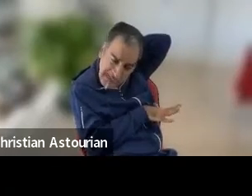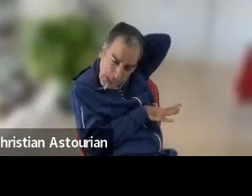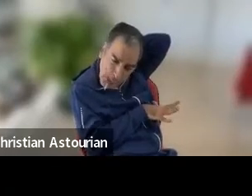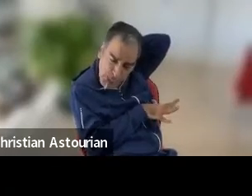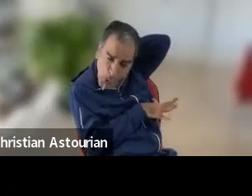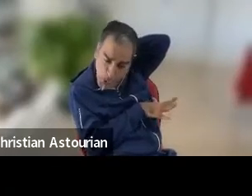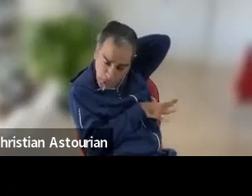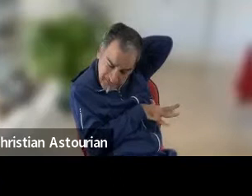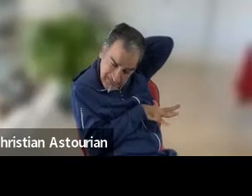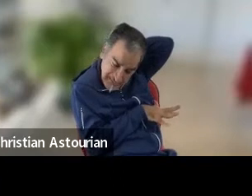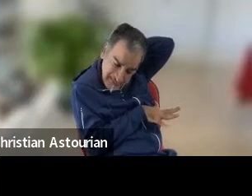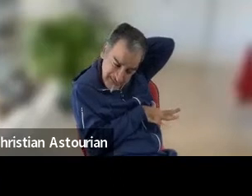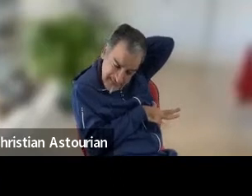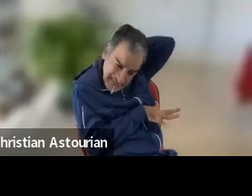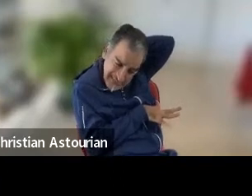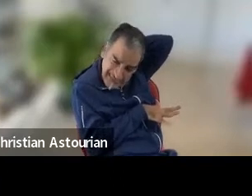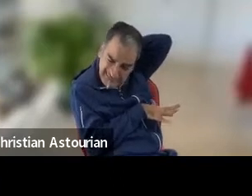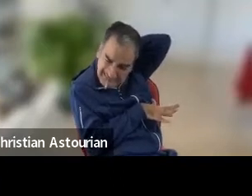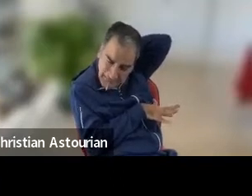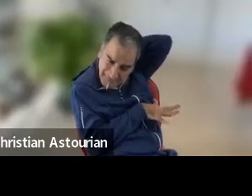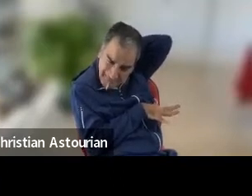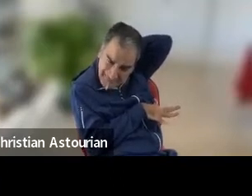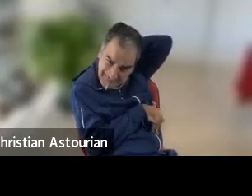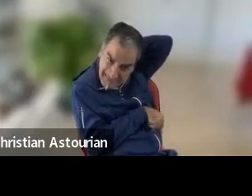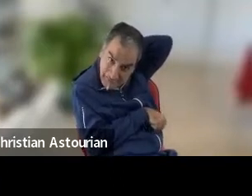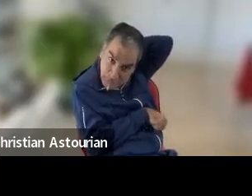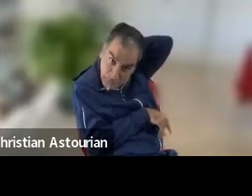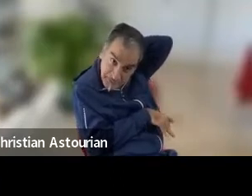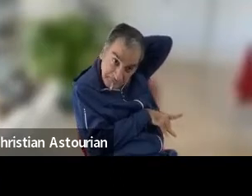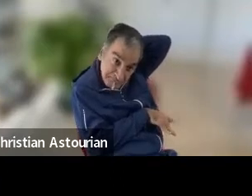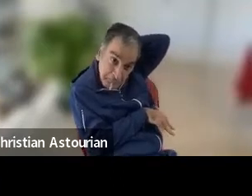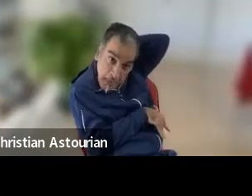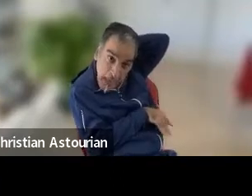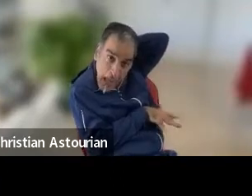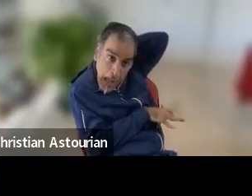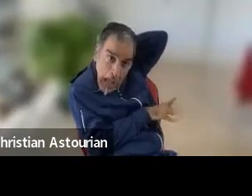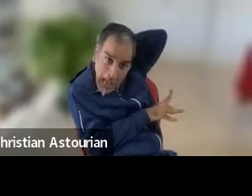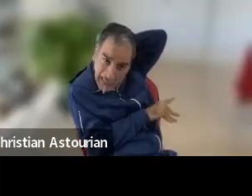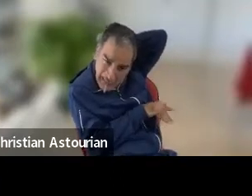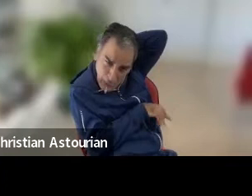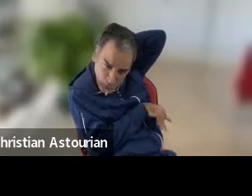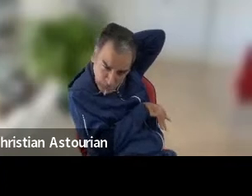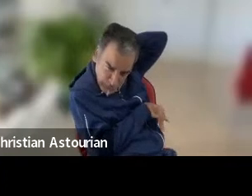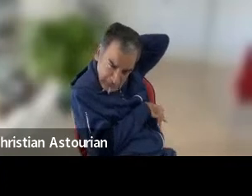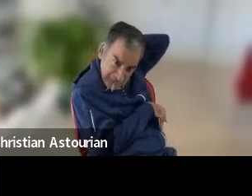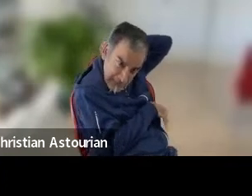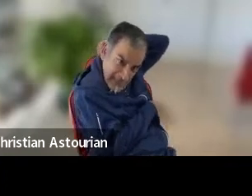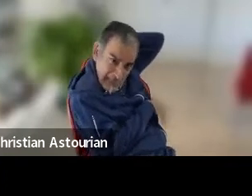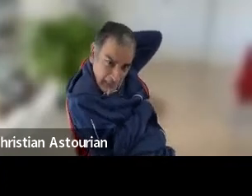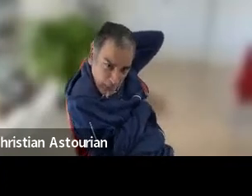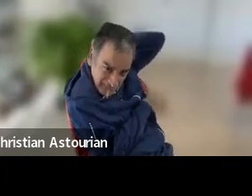so poor in the disability system. And also,